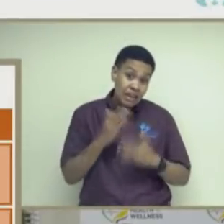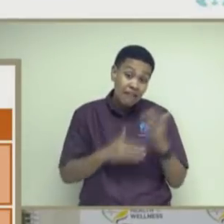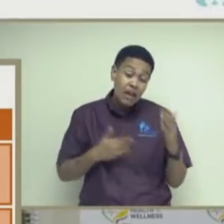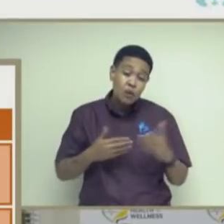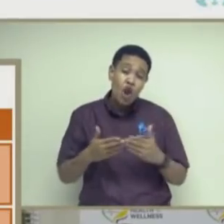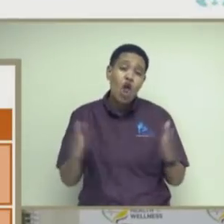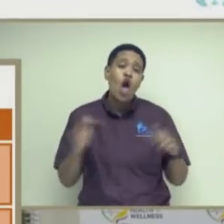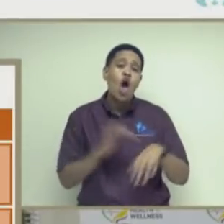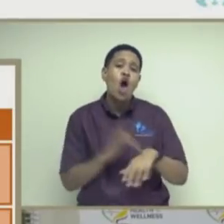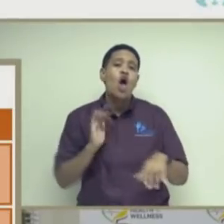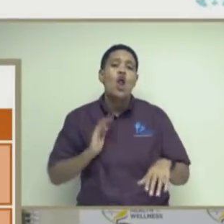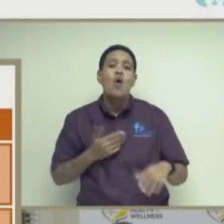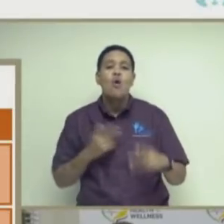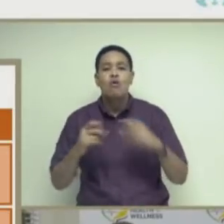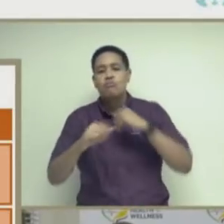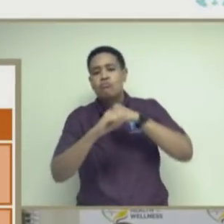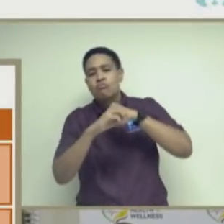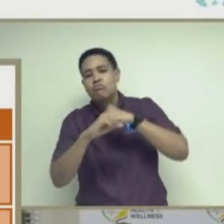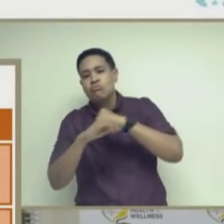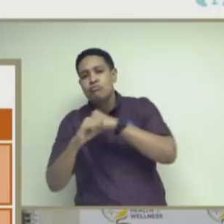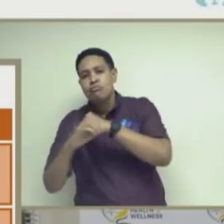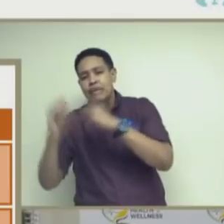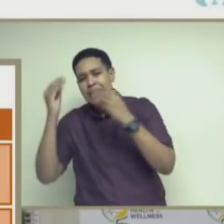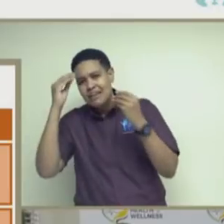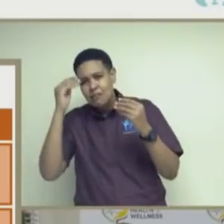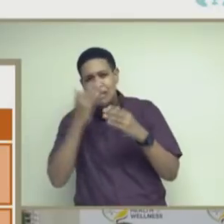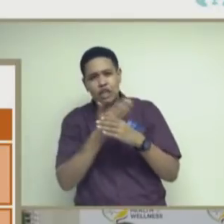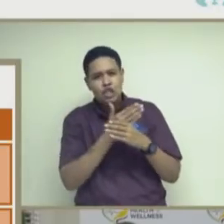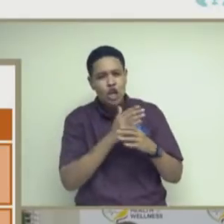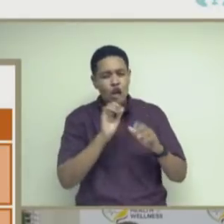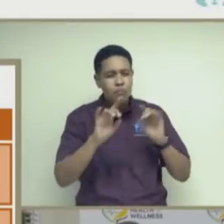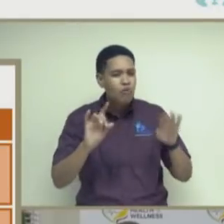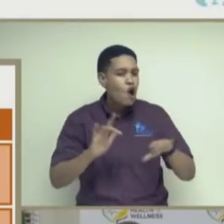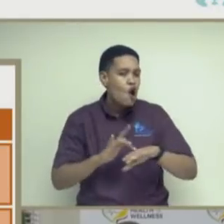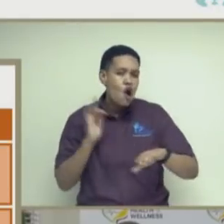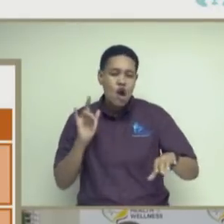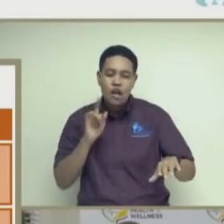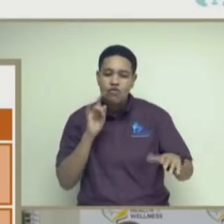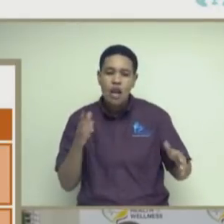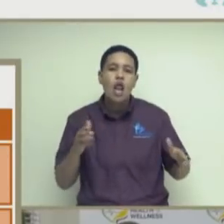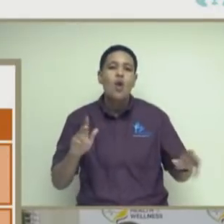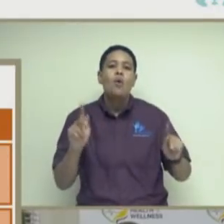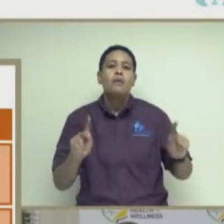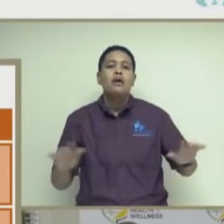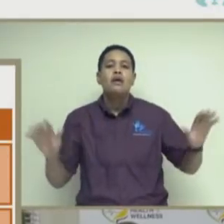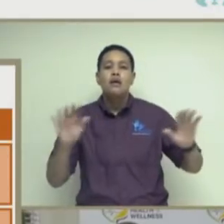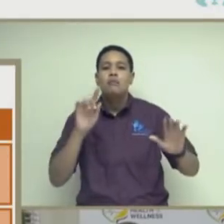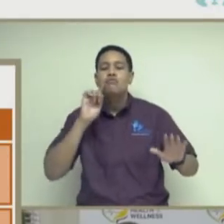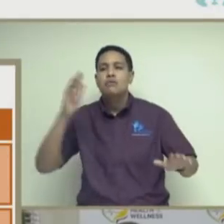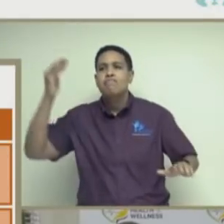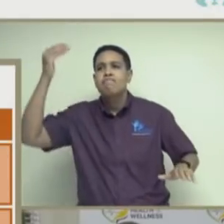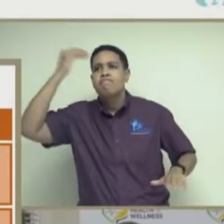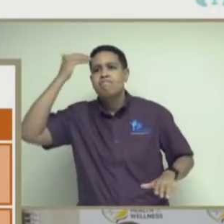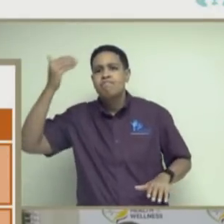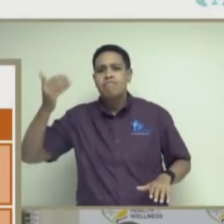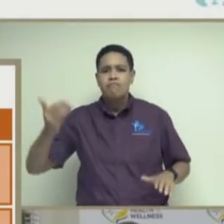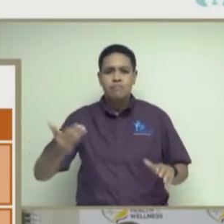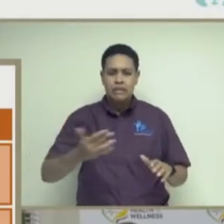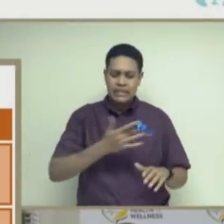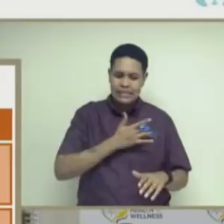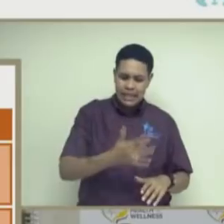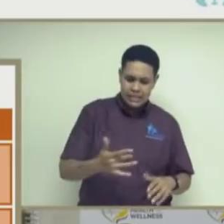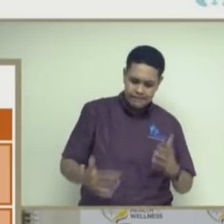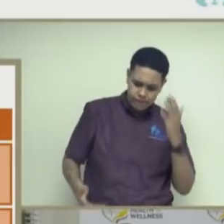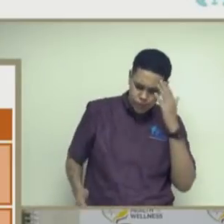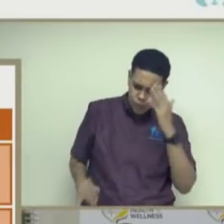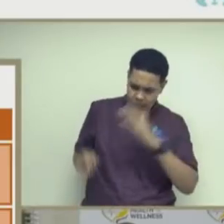day our public education campaign. And this allowed the population to be alert and to be sensitive to